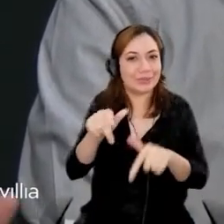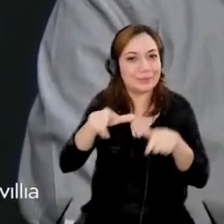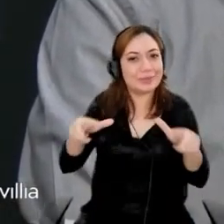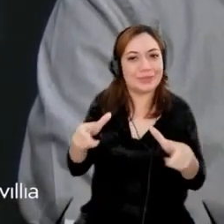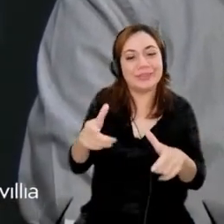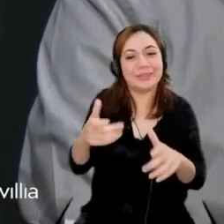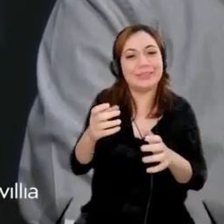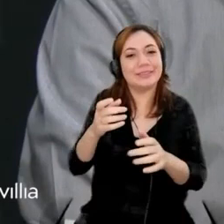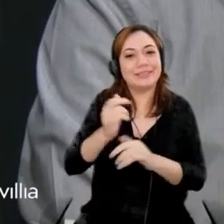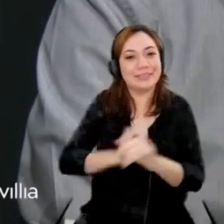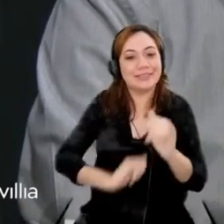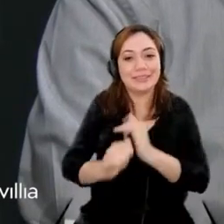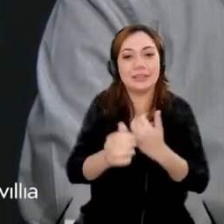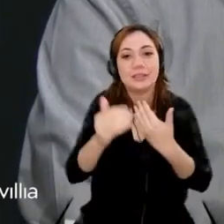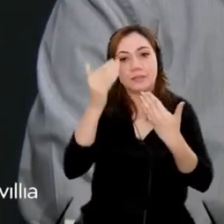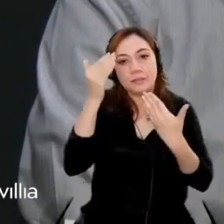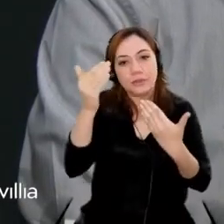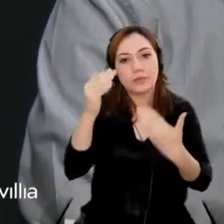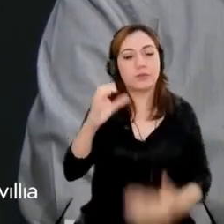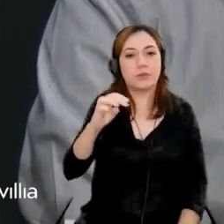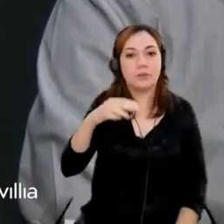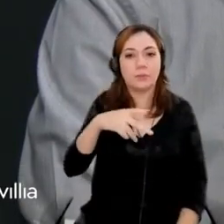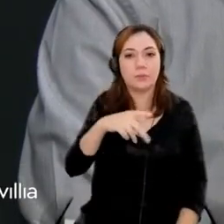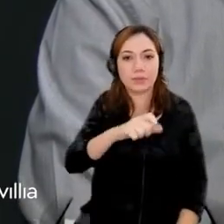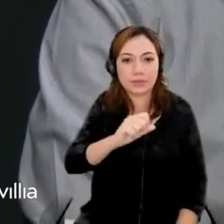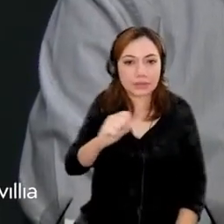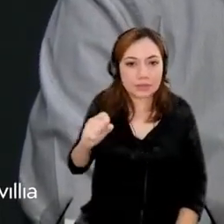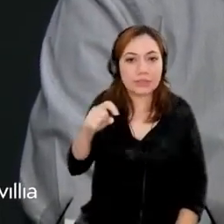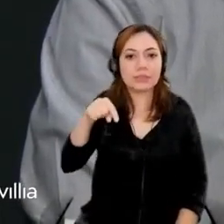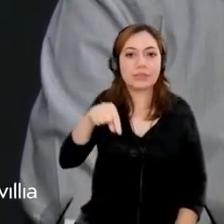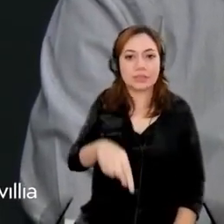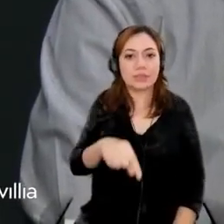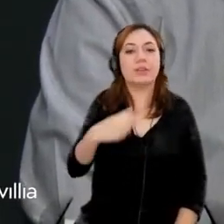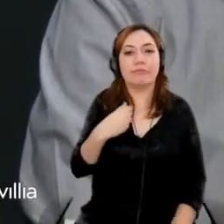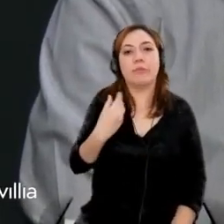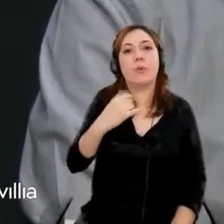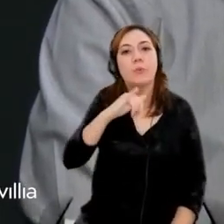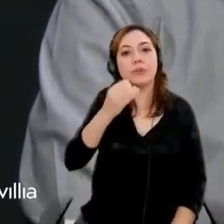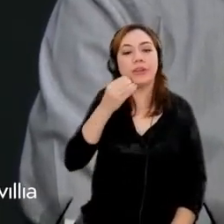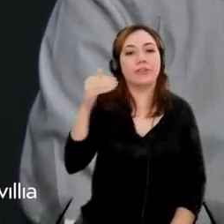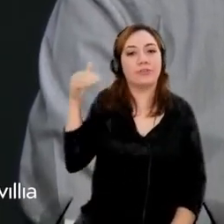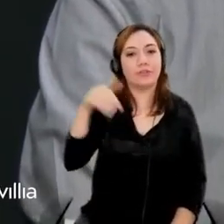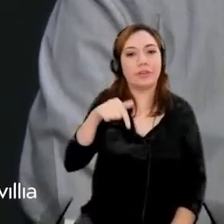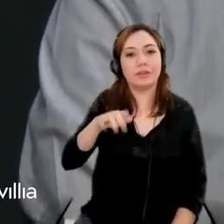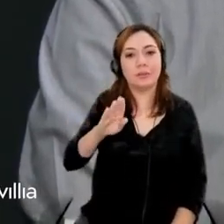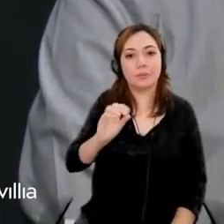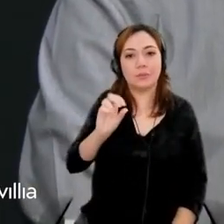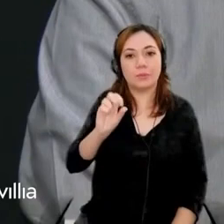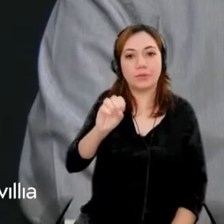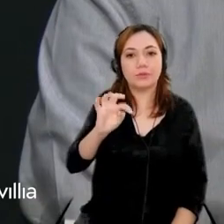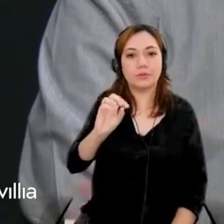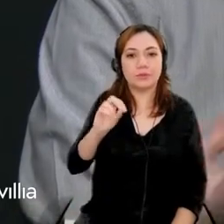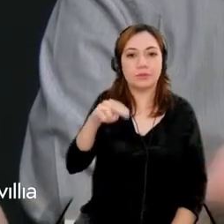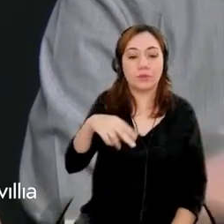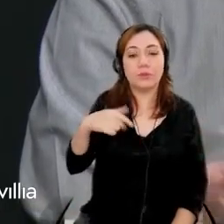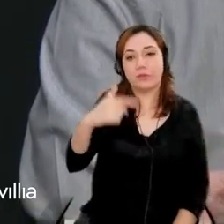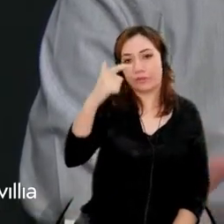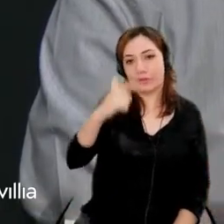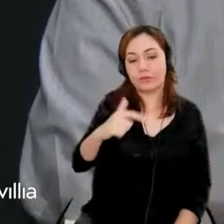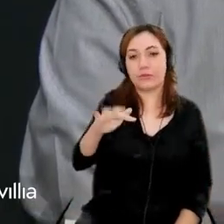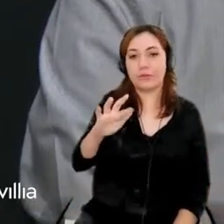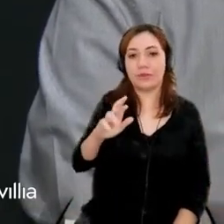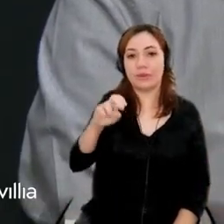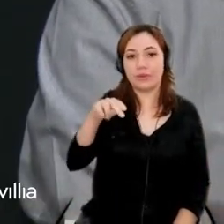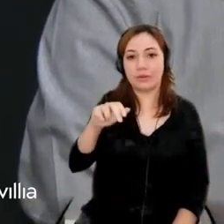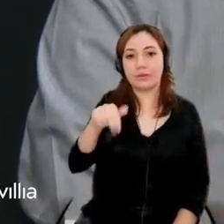for the opportunity of being here at the Harvard Club of Boston. I'm Fernando Moulin, and as a matter of fact, I used to be an executive just like you